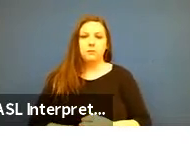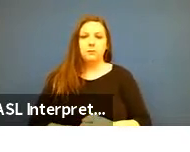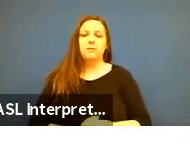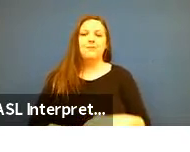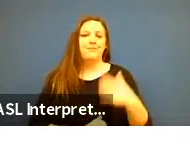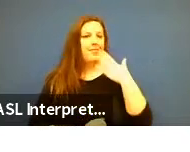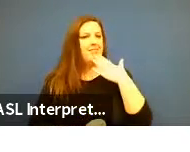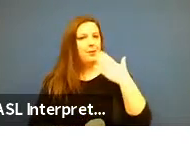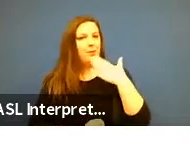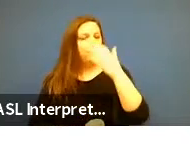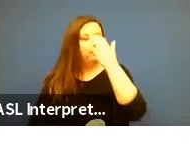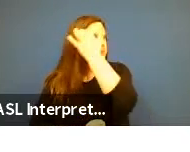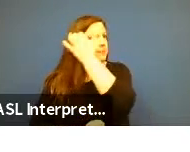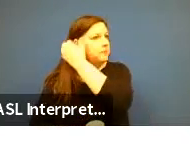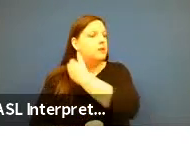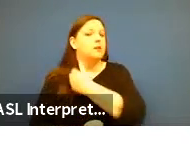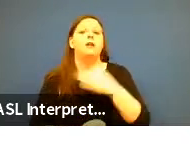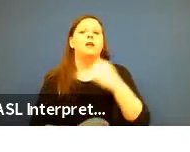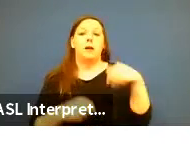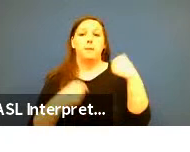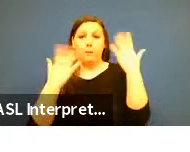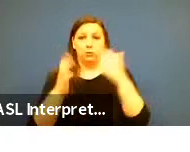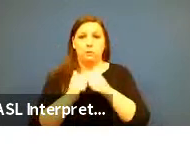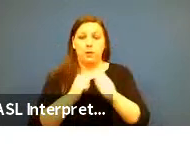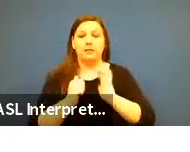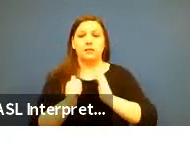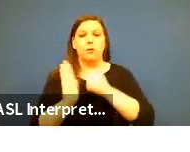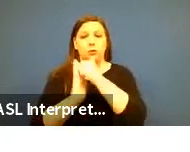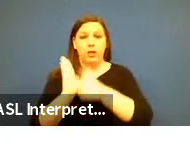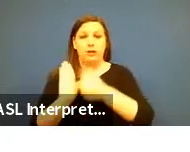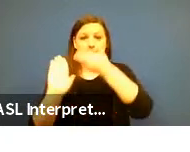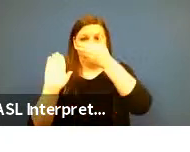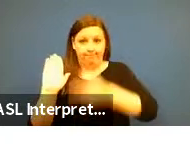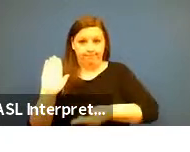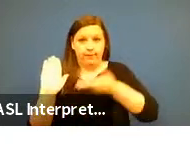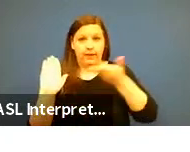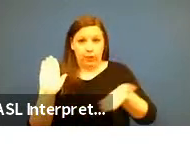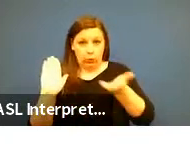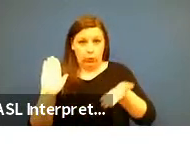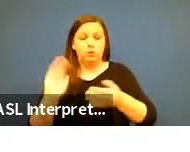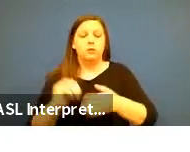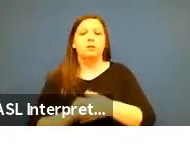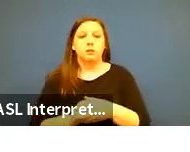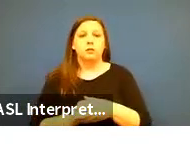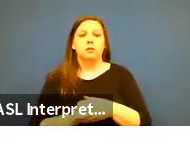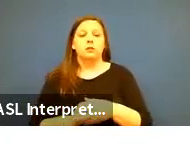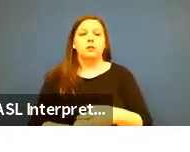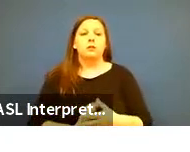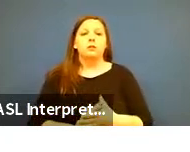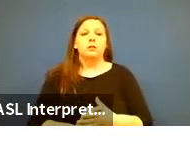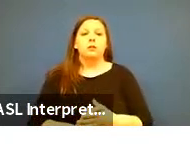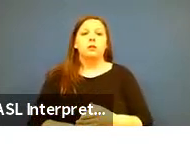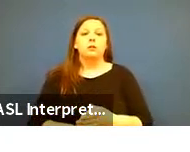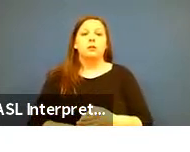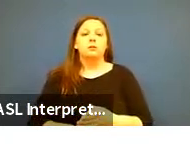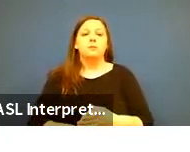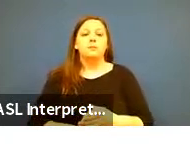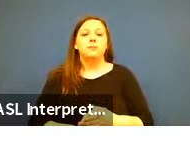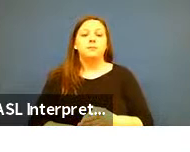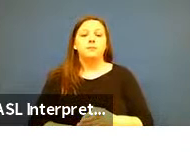Thank you. That motion passes. Our agenda is listed before us. To give just